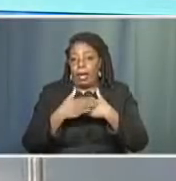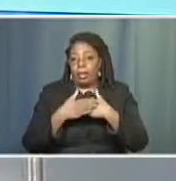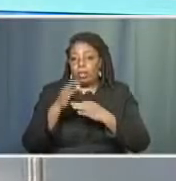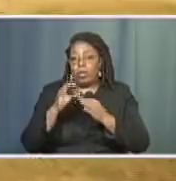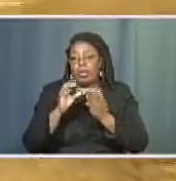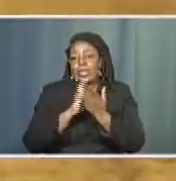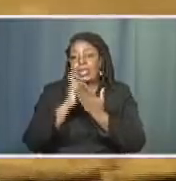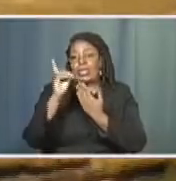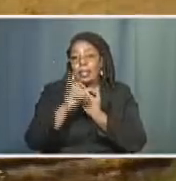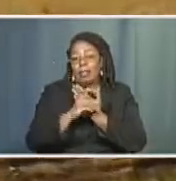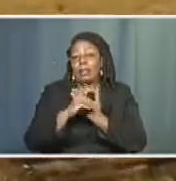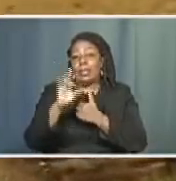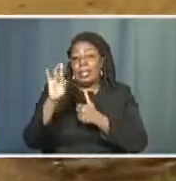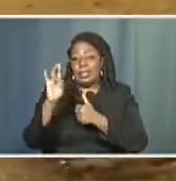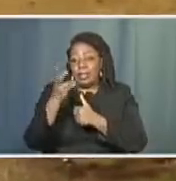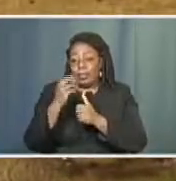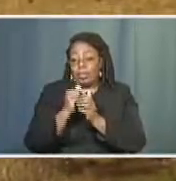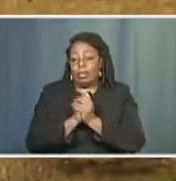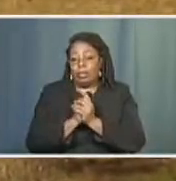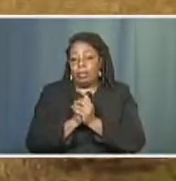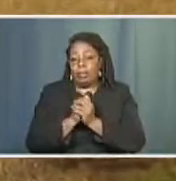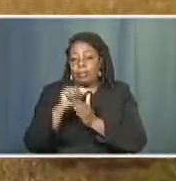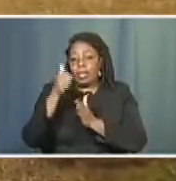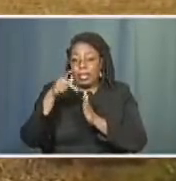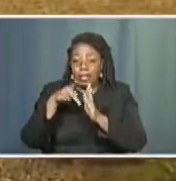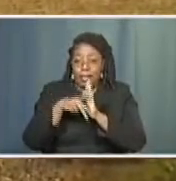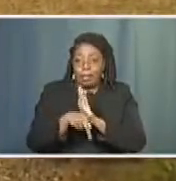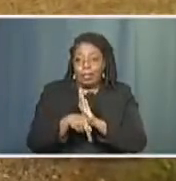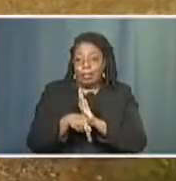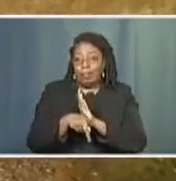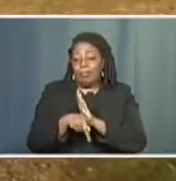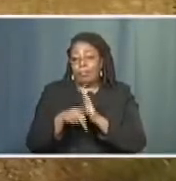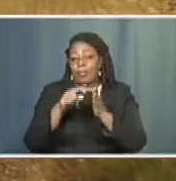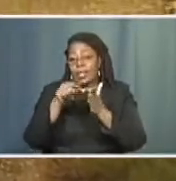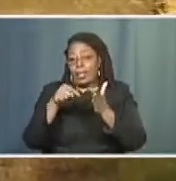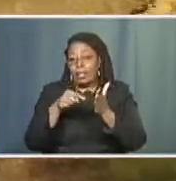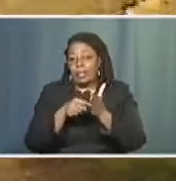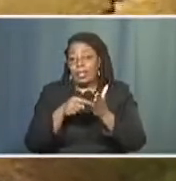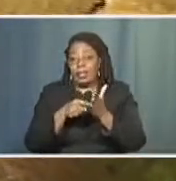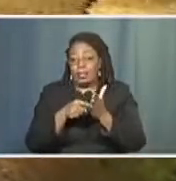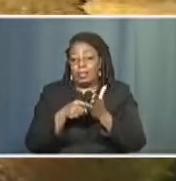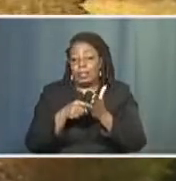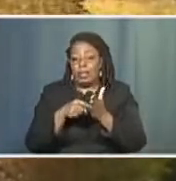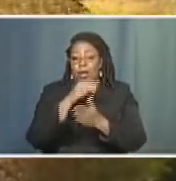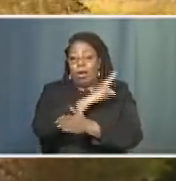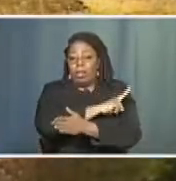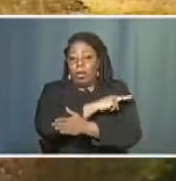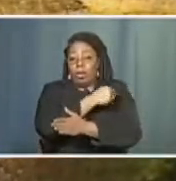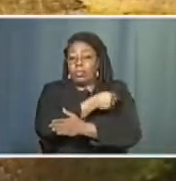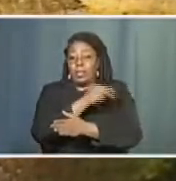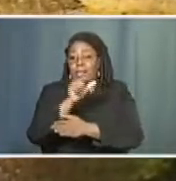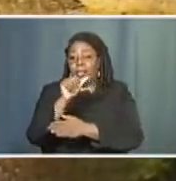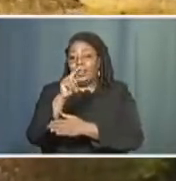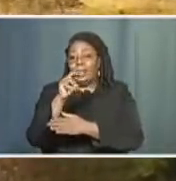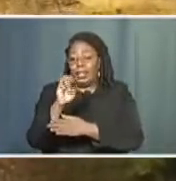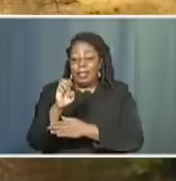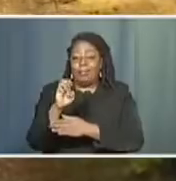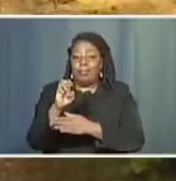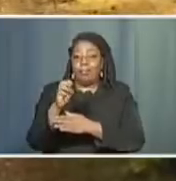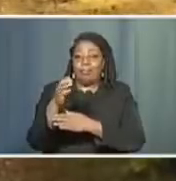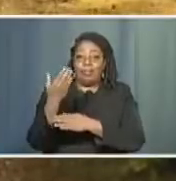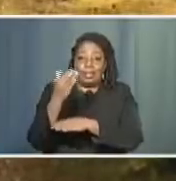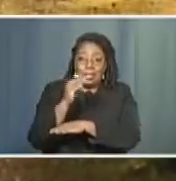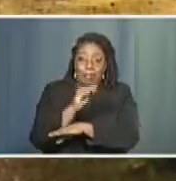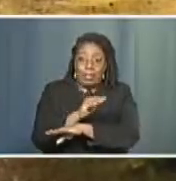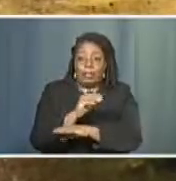17th. Another fatal shooting on the books here in the capital, this one on Hospital Lane after 8 last evening.